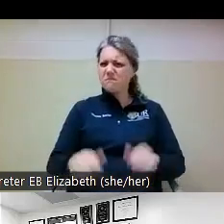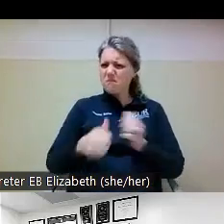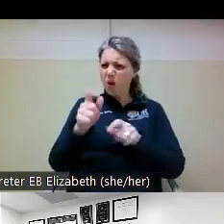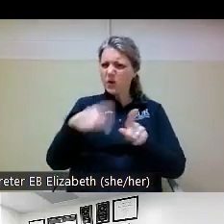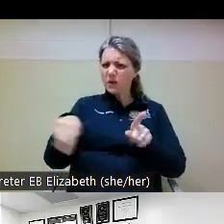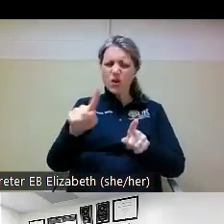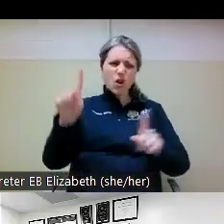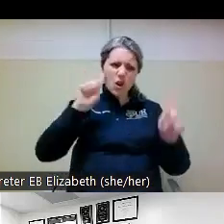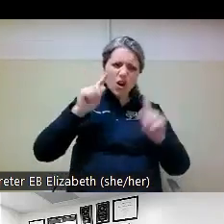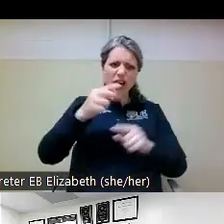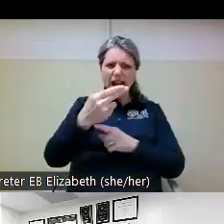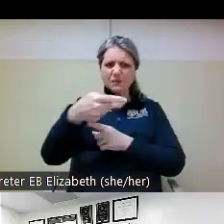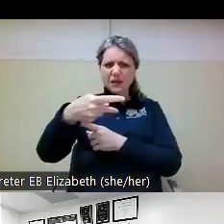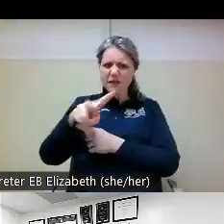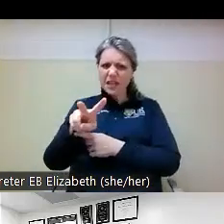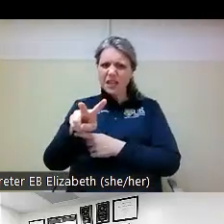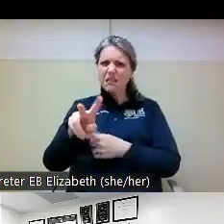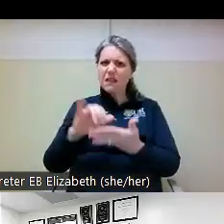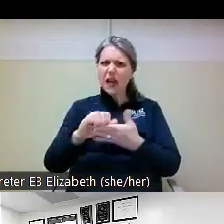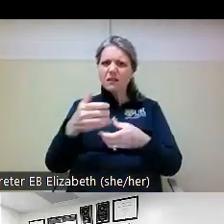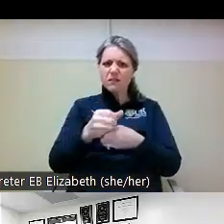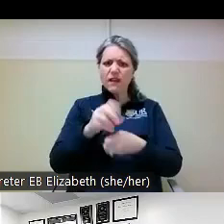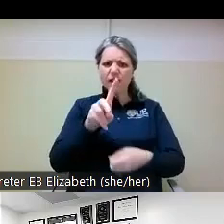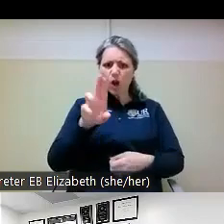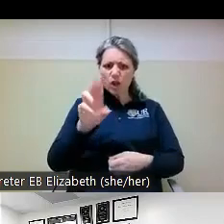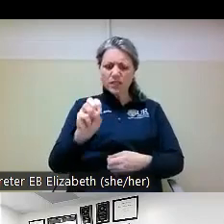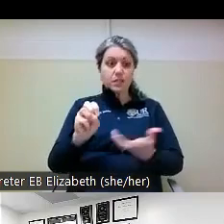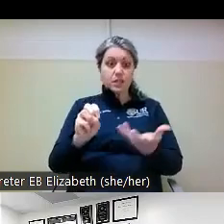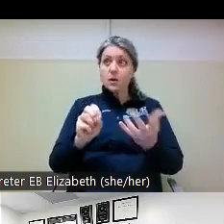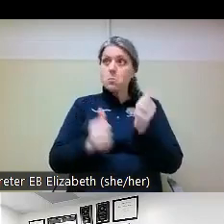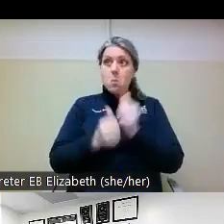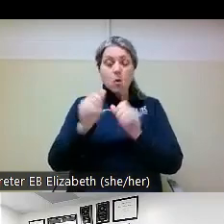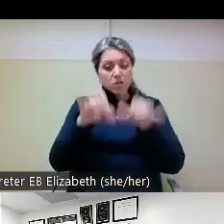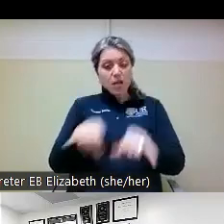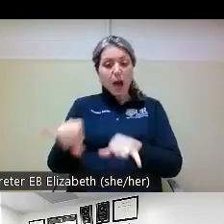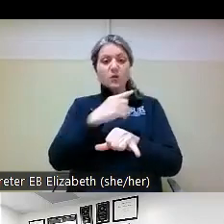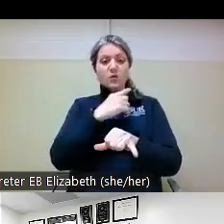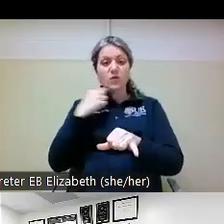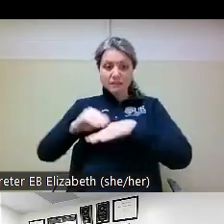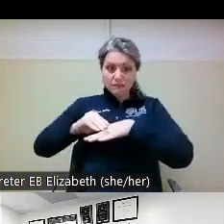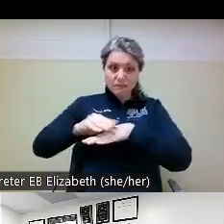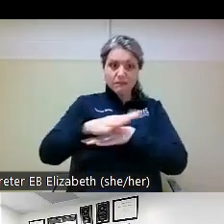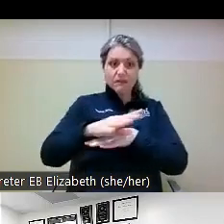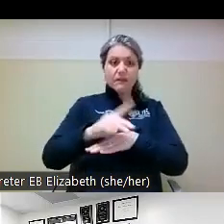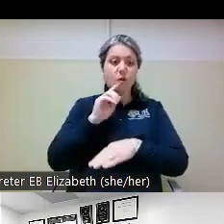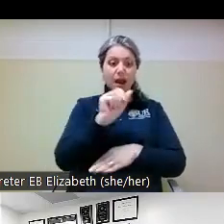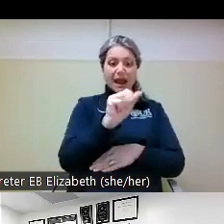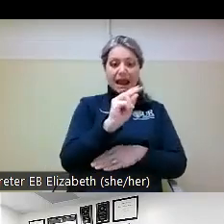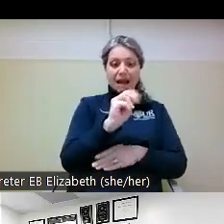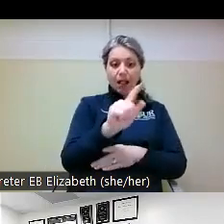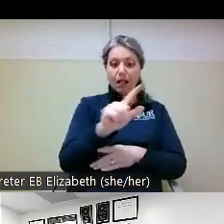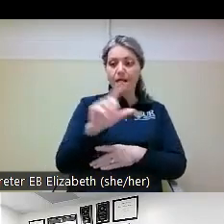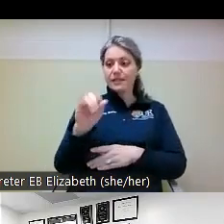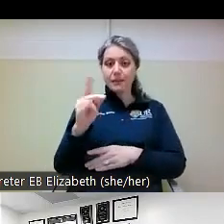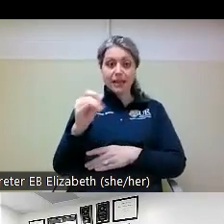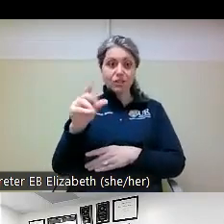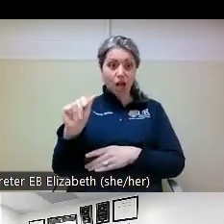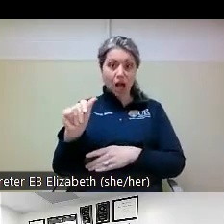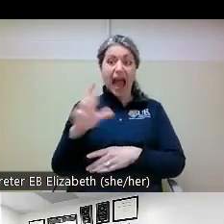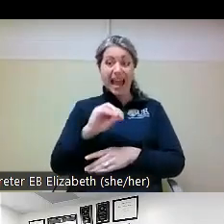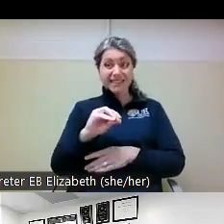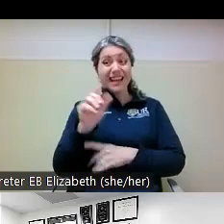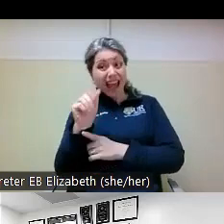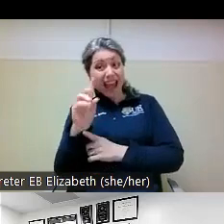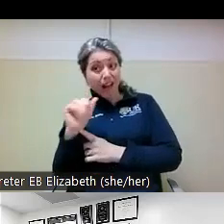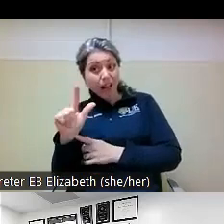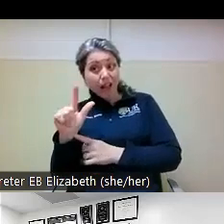heard of HPV. HPV is the most common risk factor associated with anal dysplasia. And the risk of anal cancer is directly related